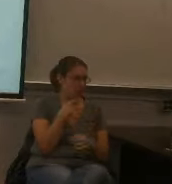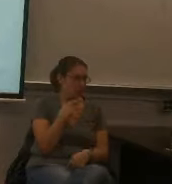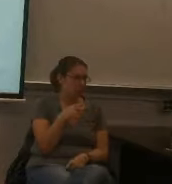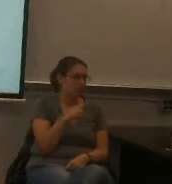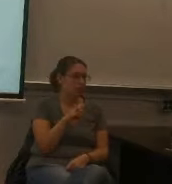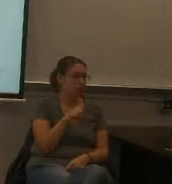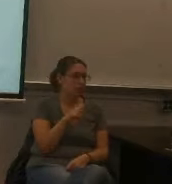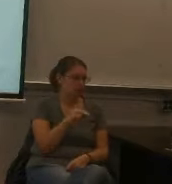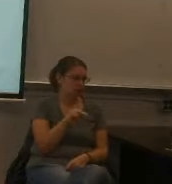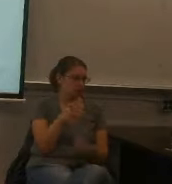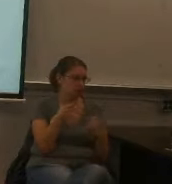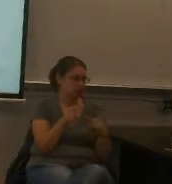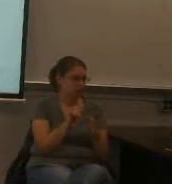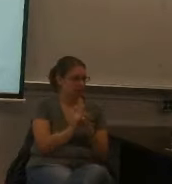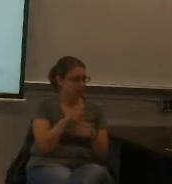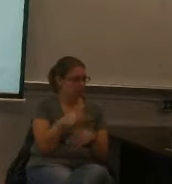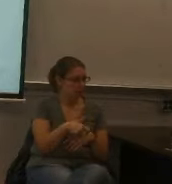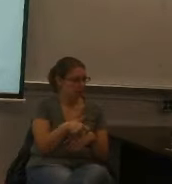at that point.